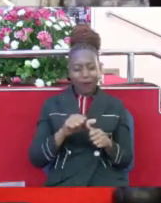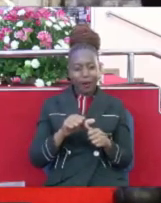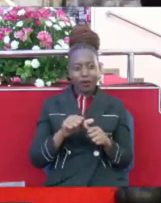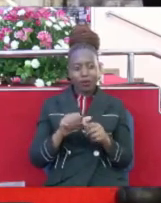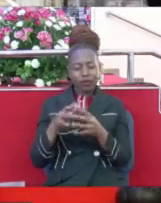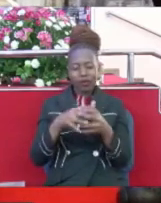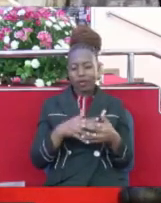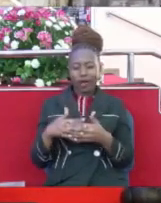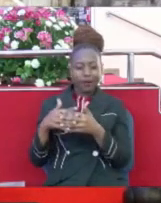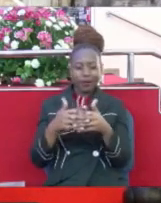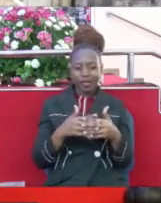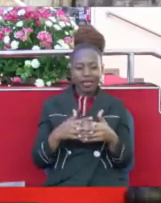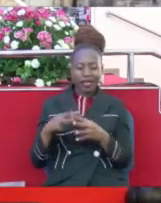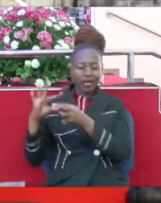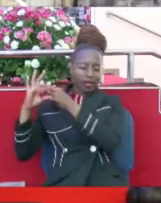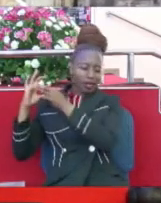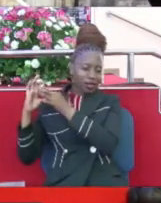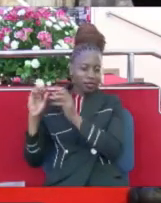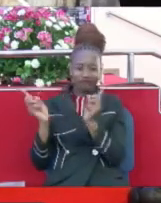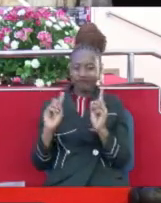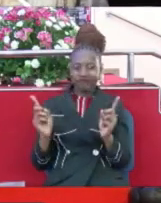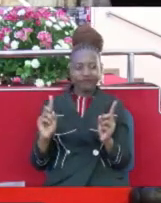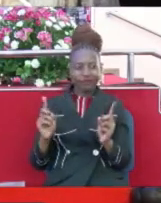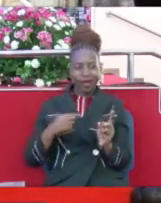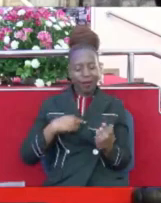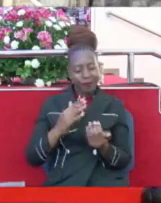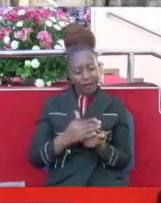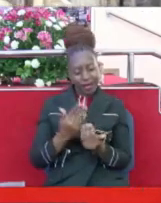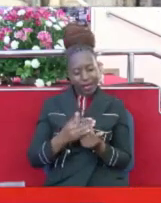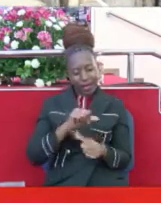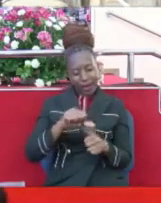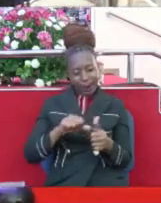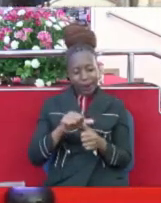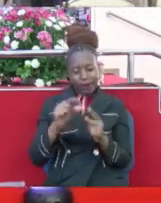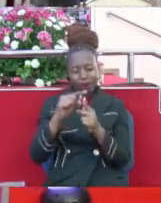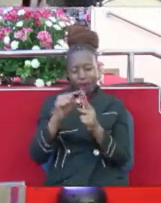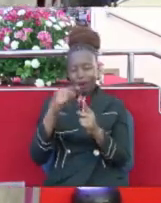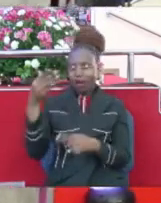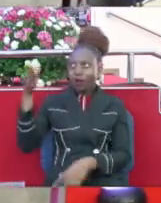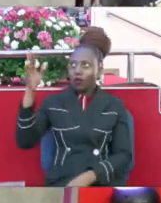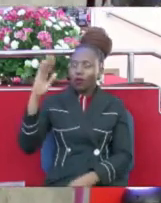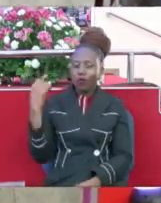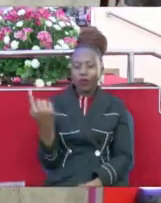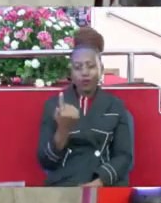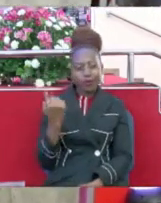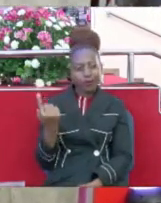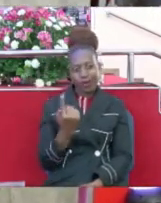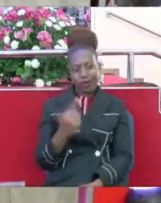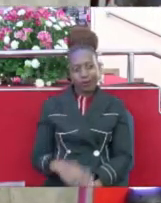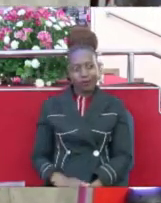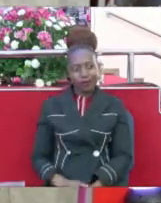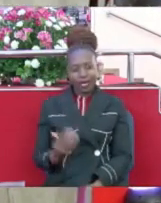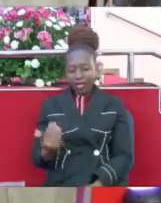katika ugaibuni yanasema. But I care what the word of God says. Lakini mimi naangazia nini neno la Bwana linasema. That the children of the righteous shall be great